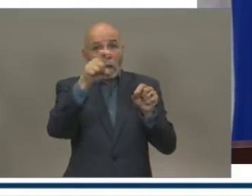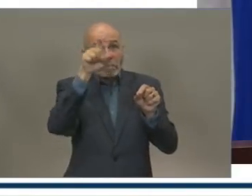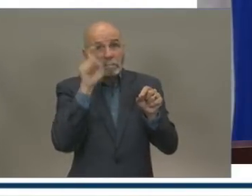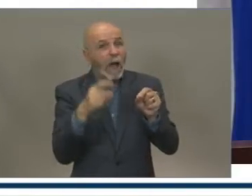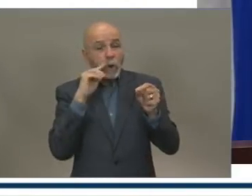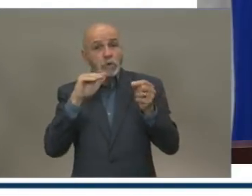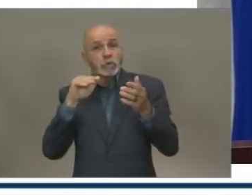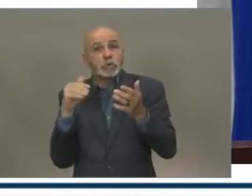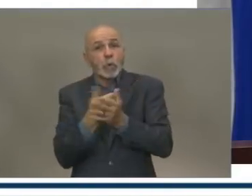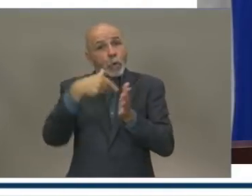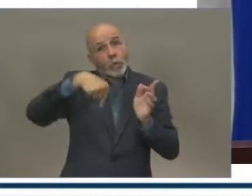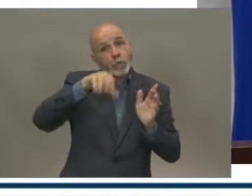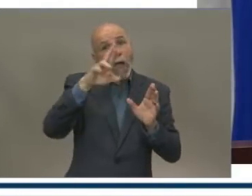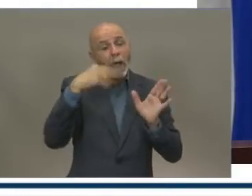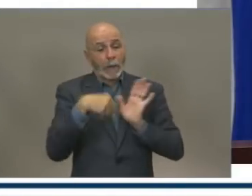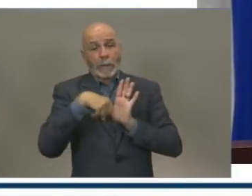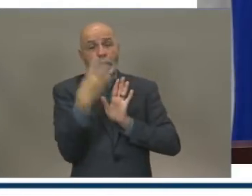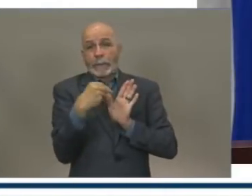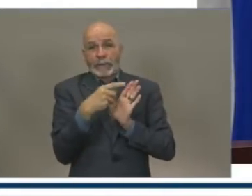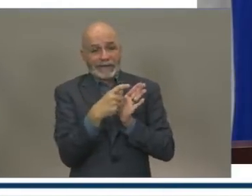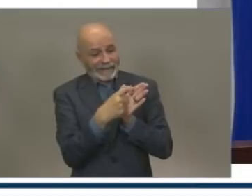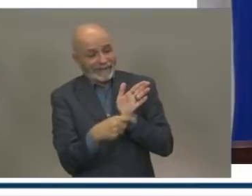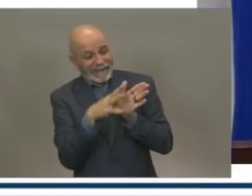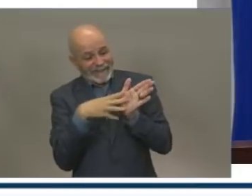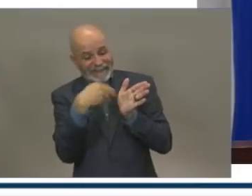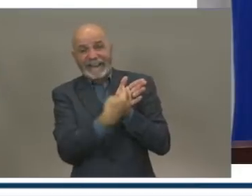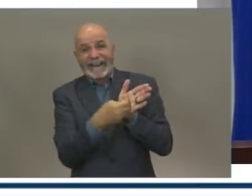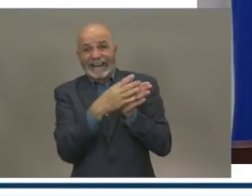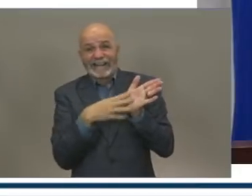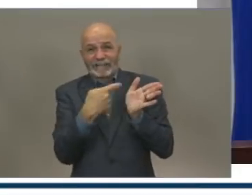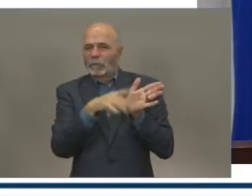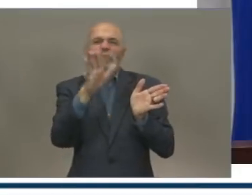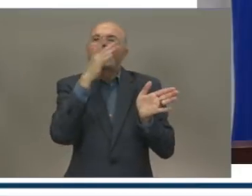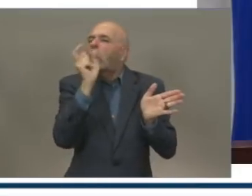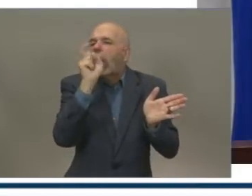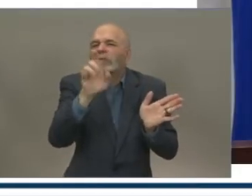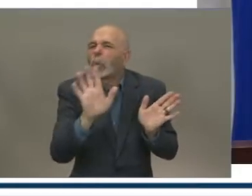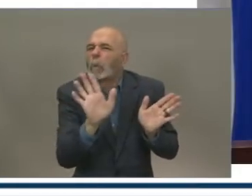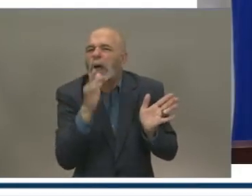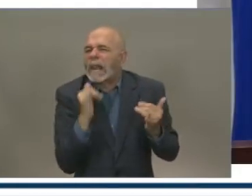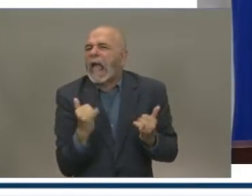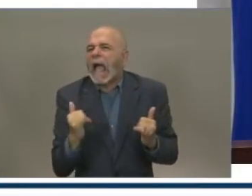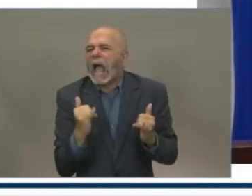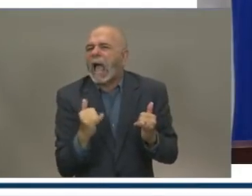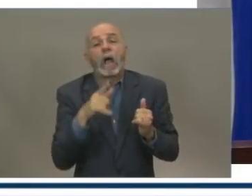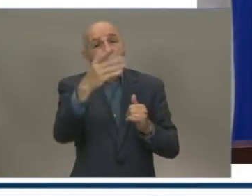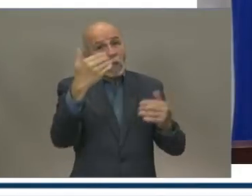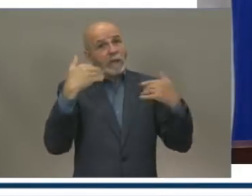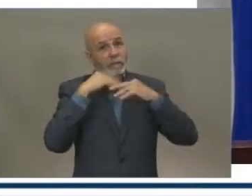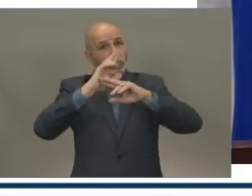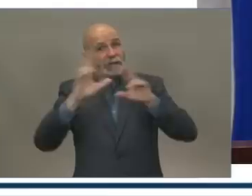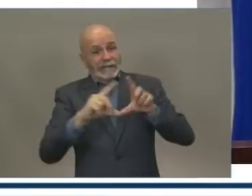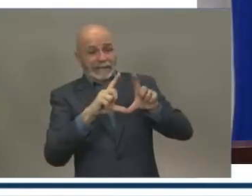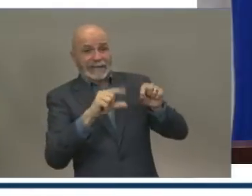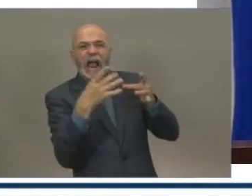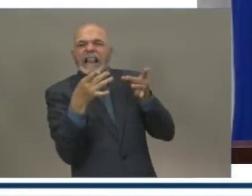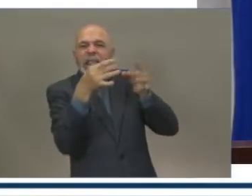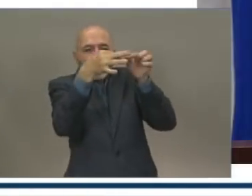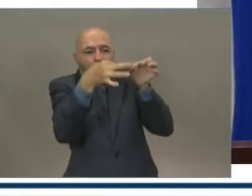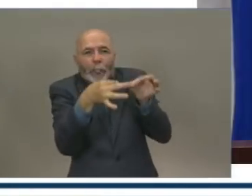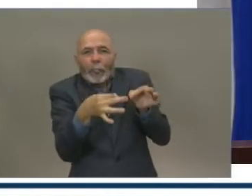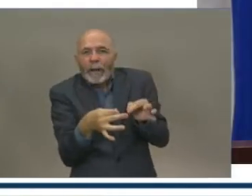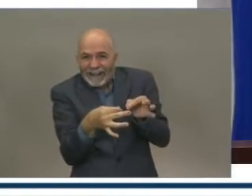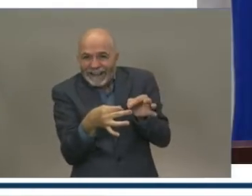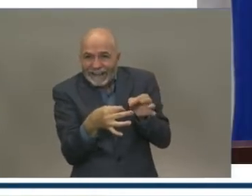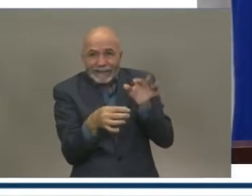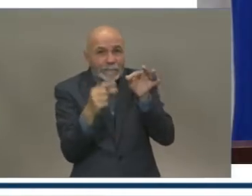with the QR code, and businesses should not be rejecting anyone who has a valid proof of vaccination, even if it doesn't have a